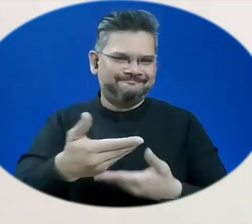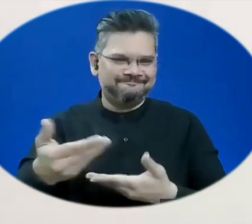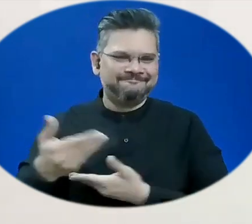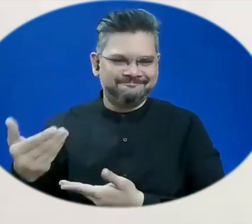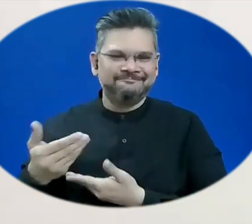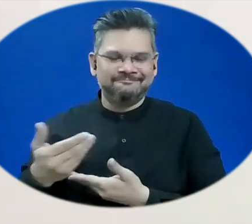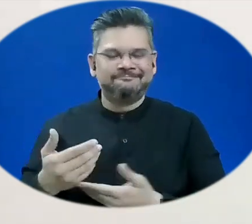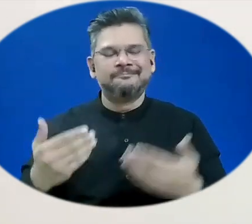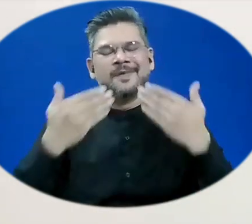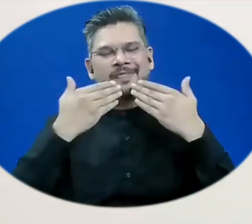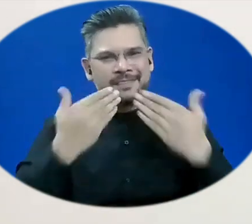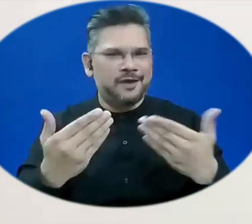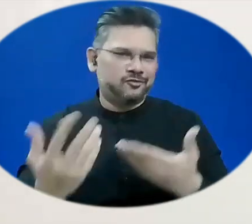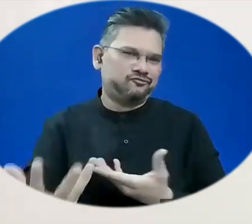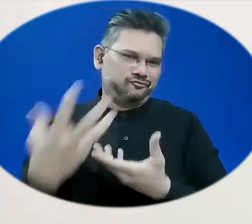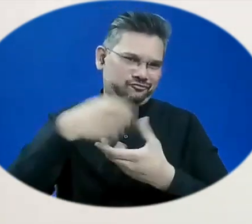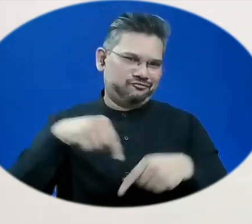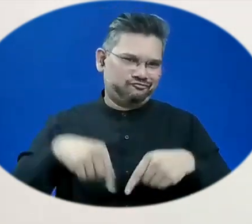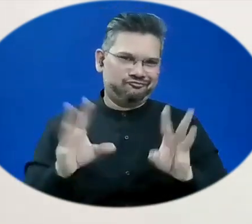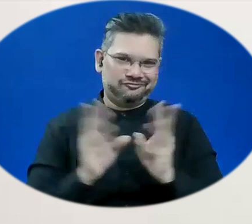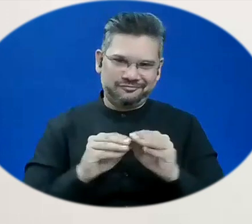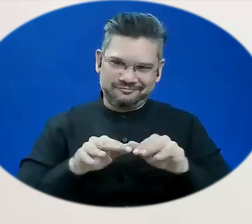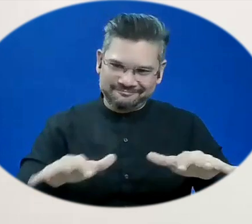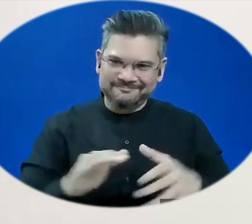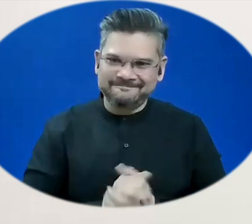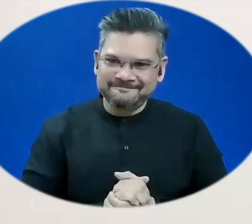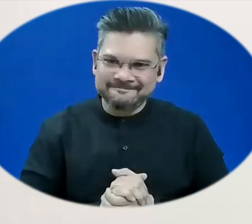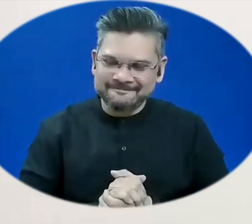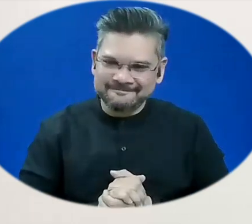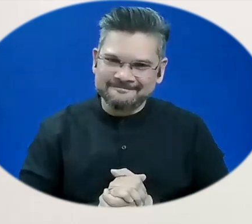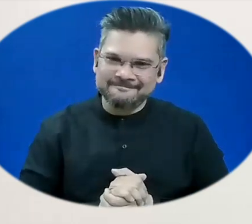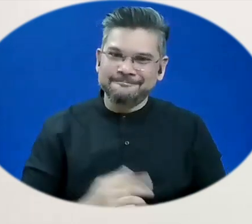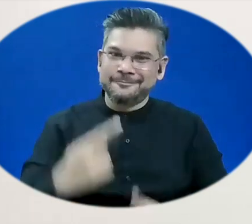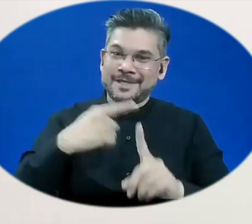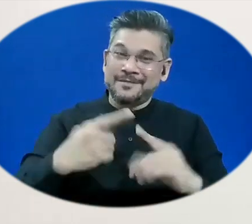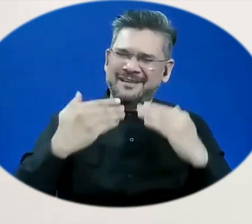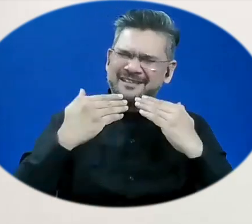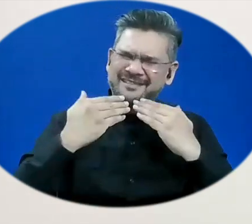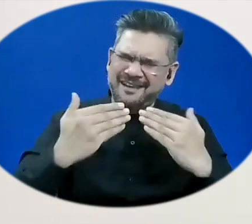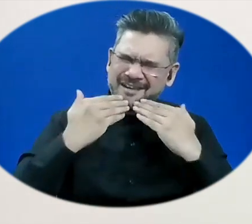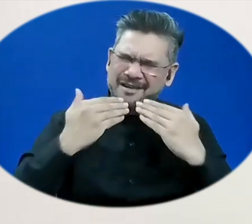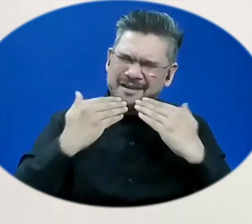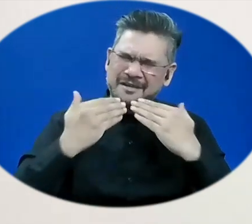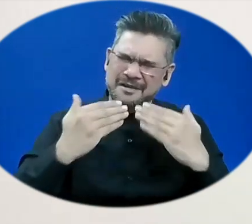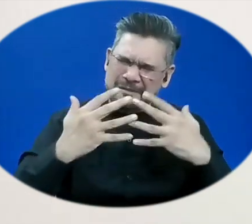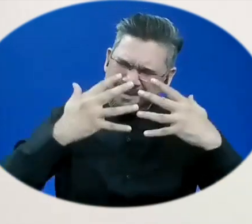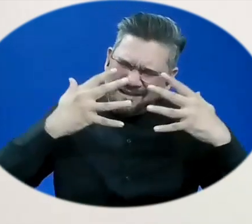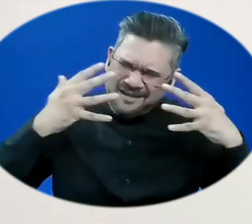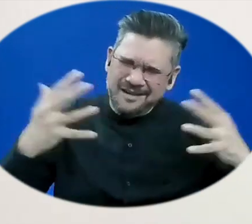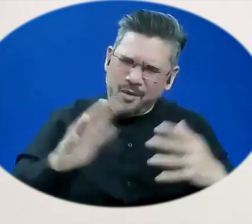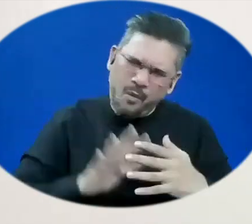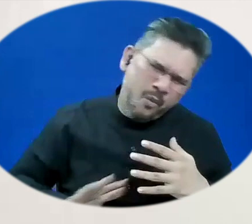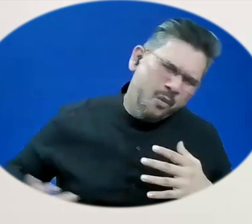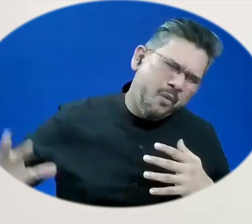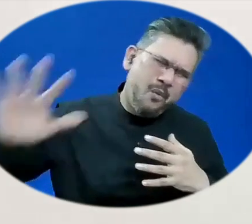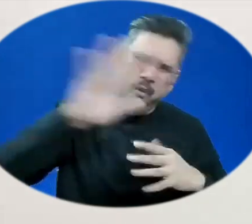event. A very special thank you to all care partners worldwide. We validate all